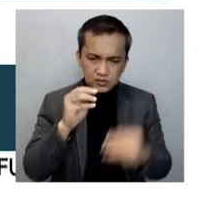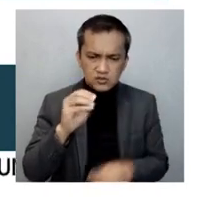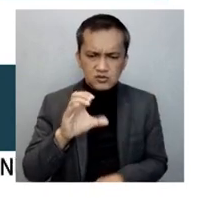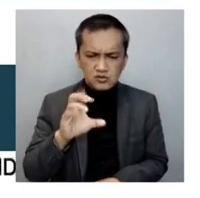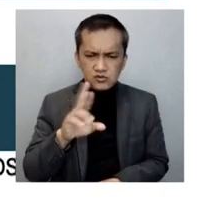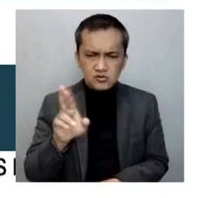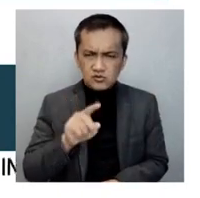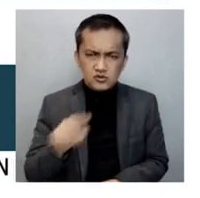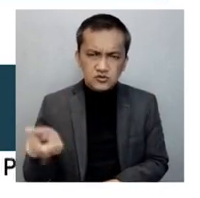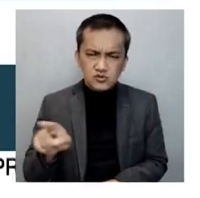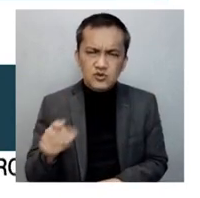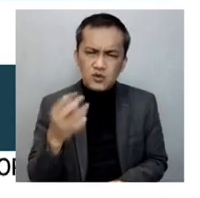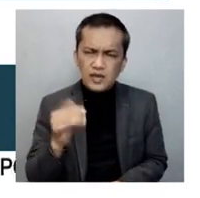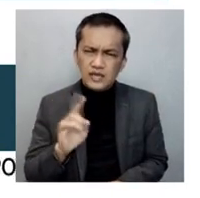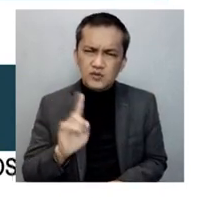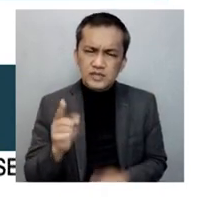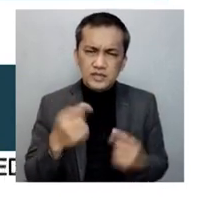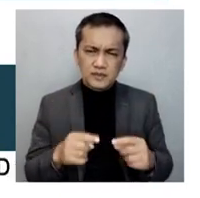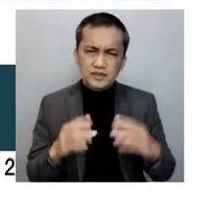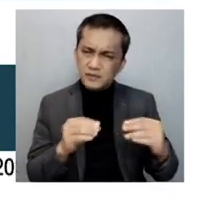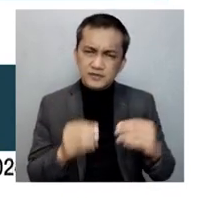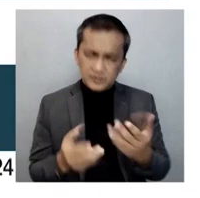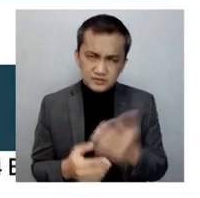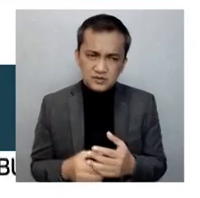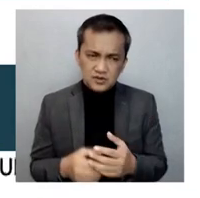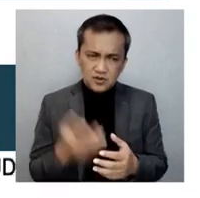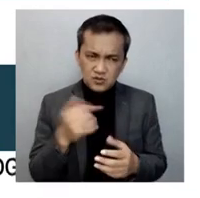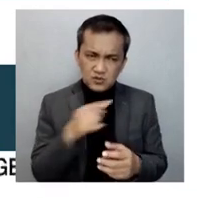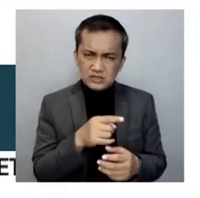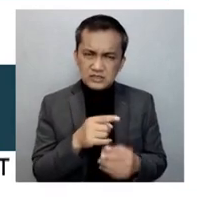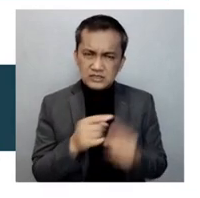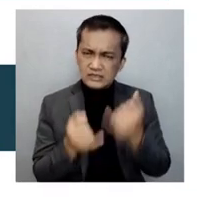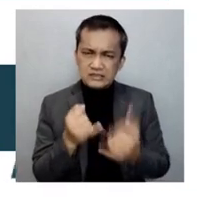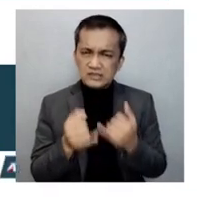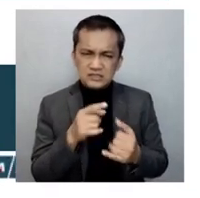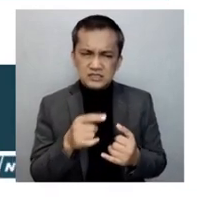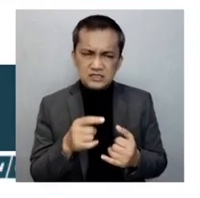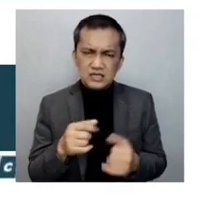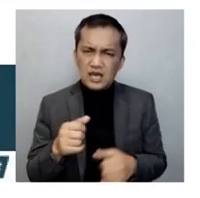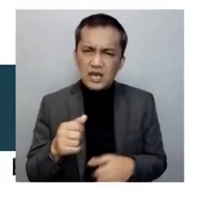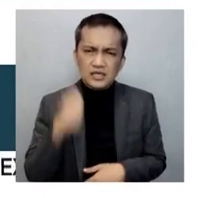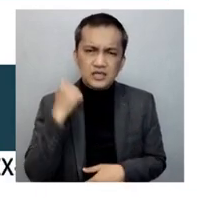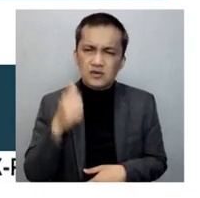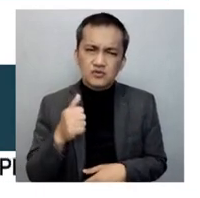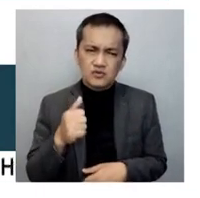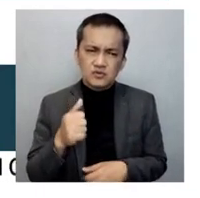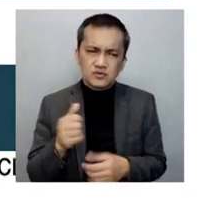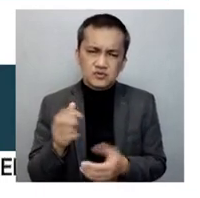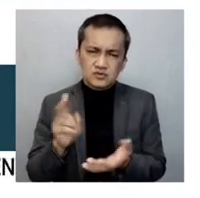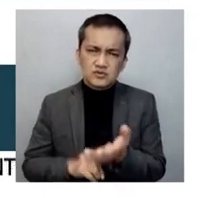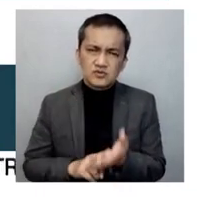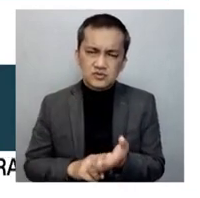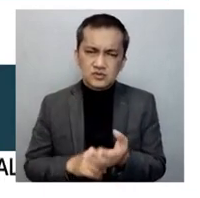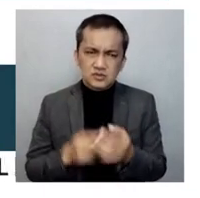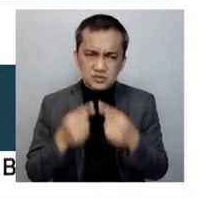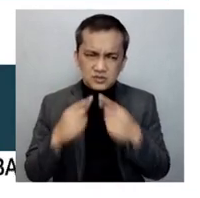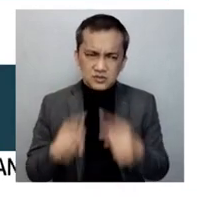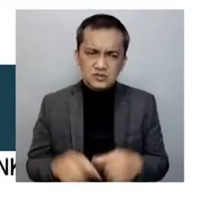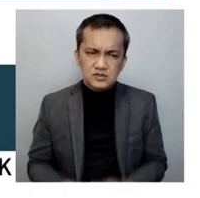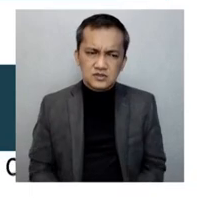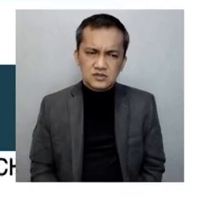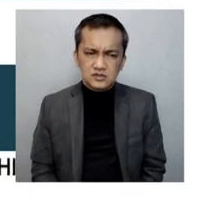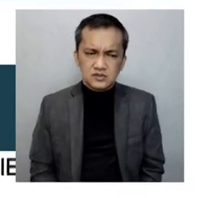Tell us about what happened in that conversation, and why is it that in the end she still refused to sign and declare that